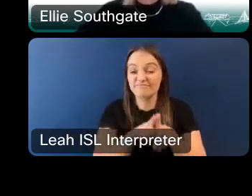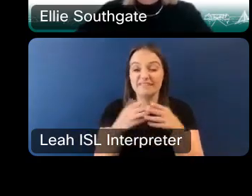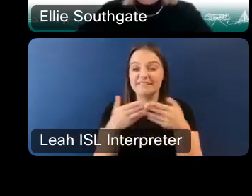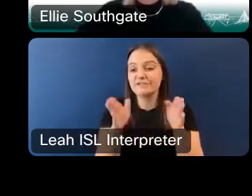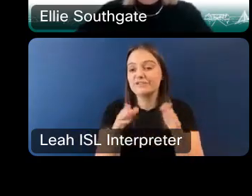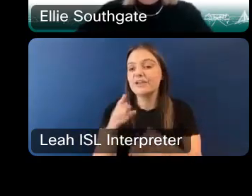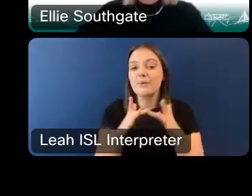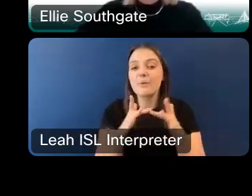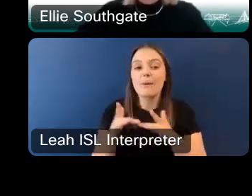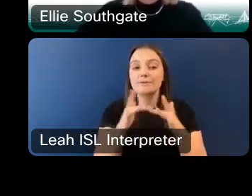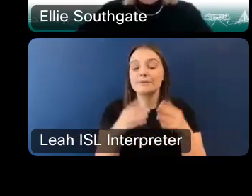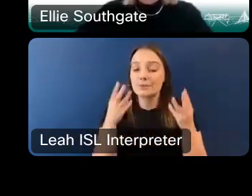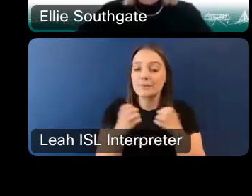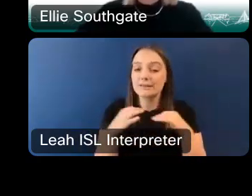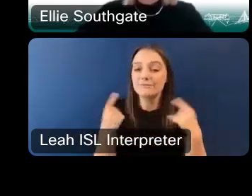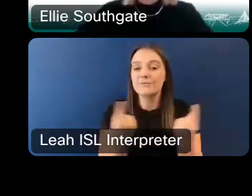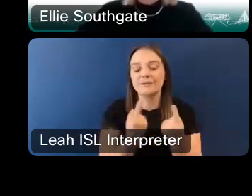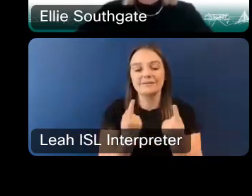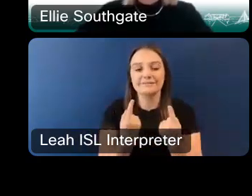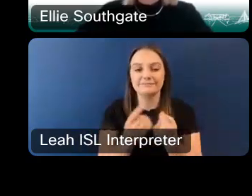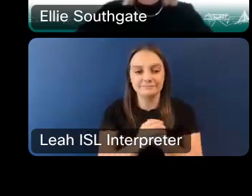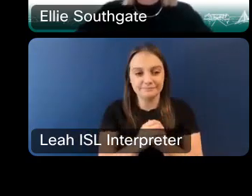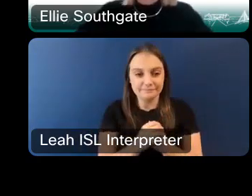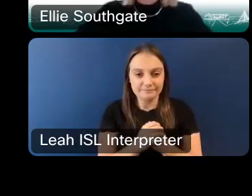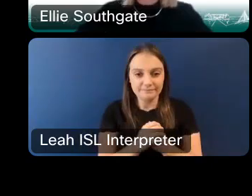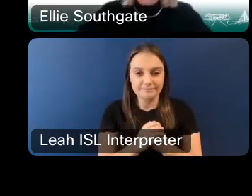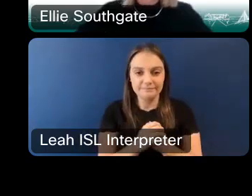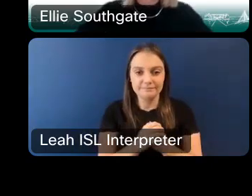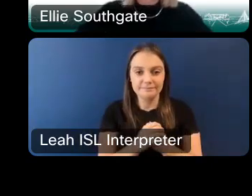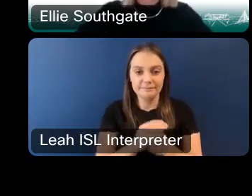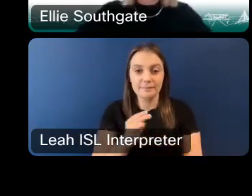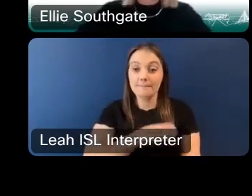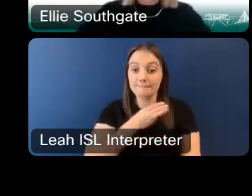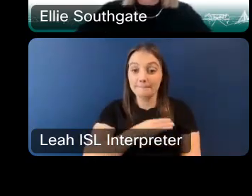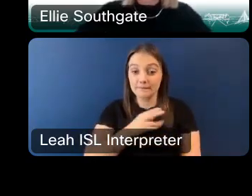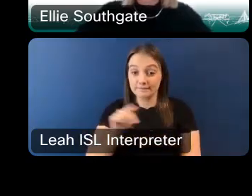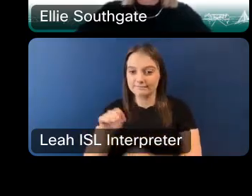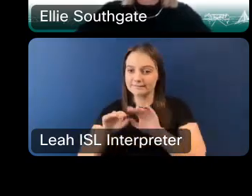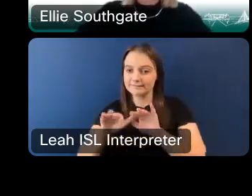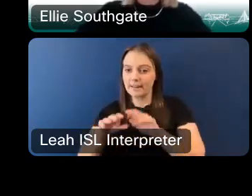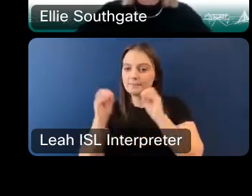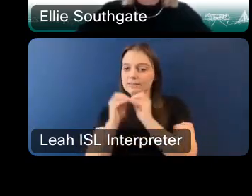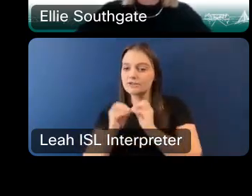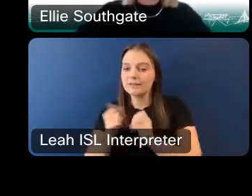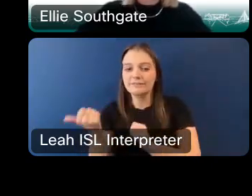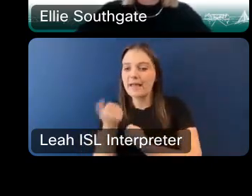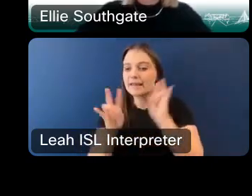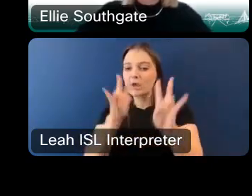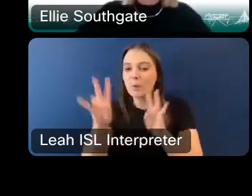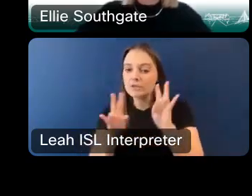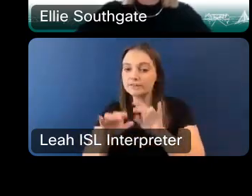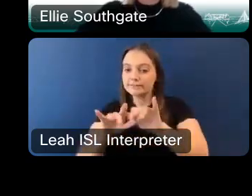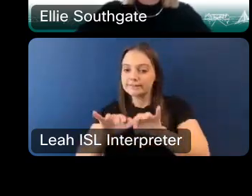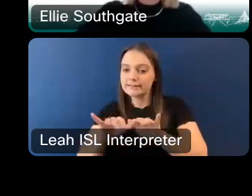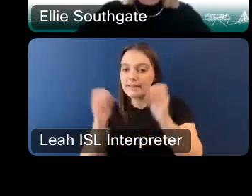We ask our attendees that they use the chat box if they have questions throughout the webinar,